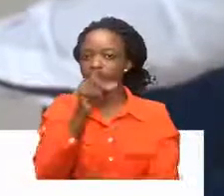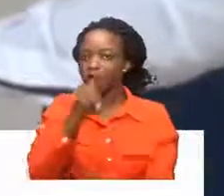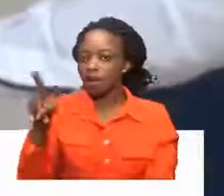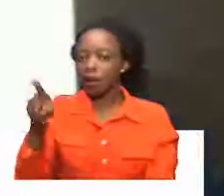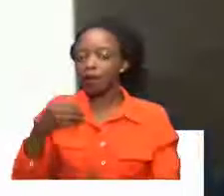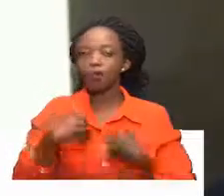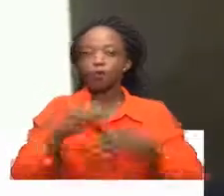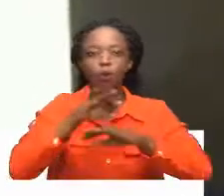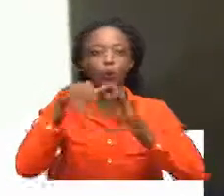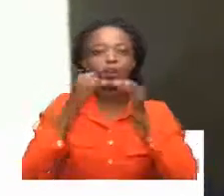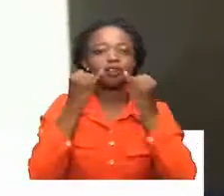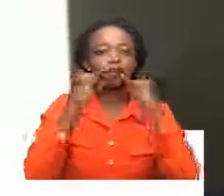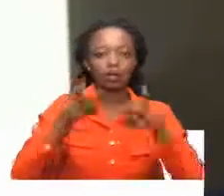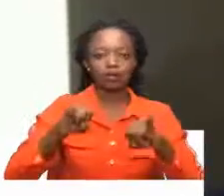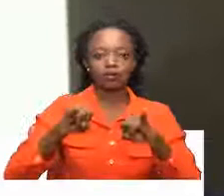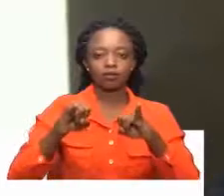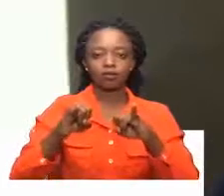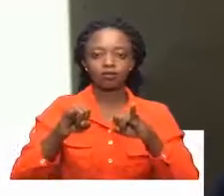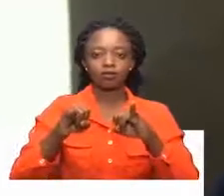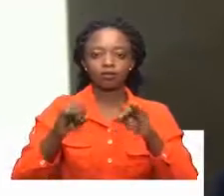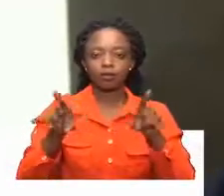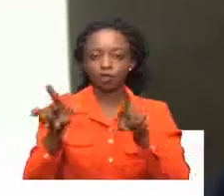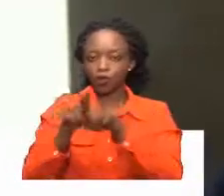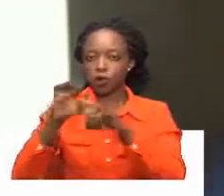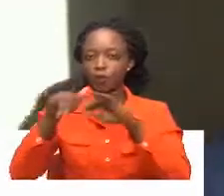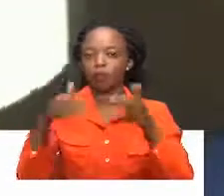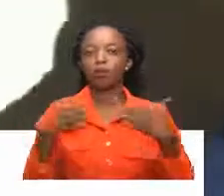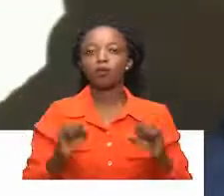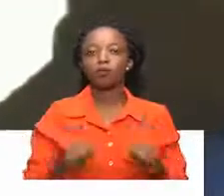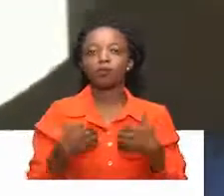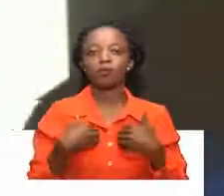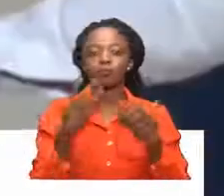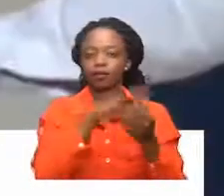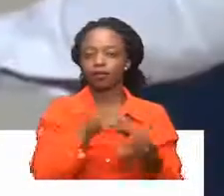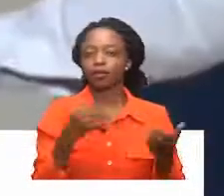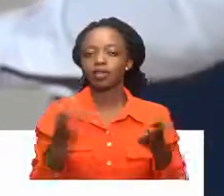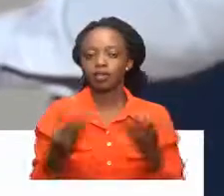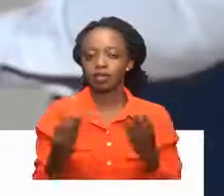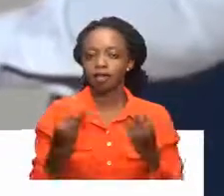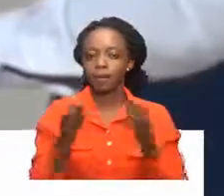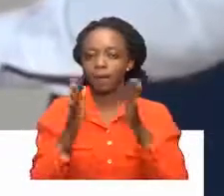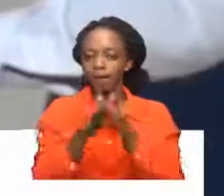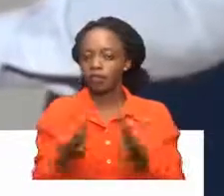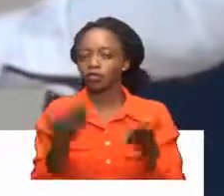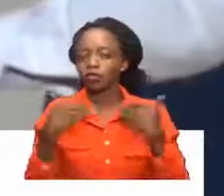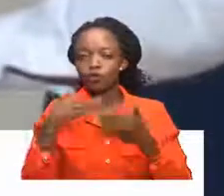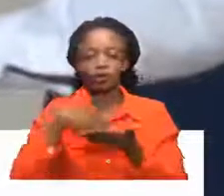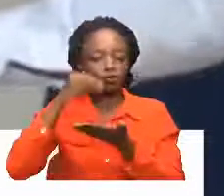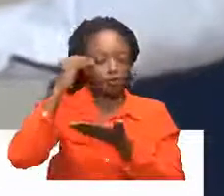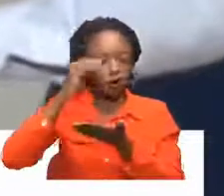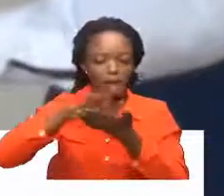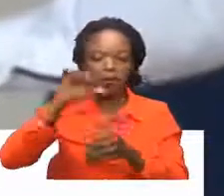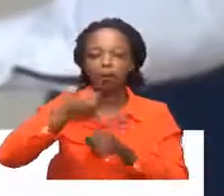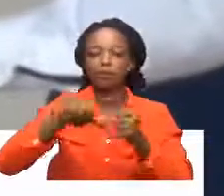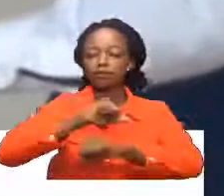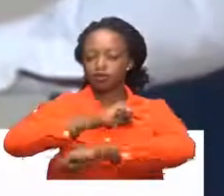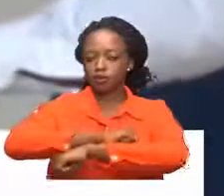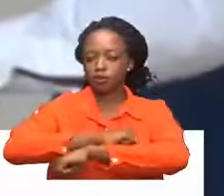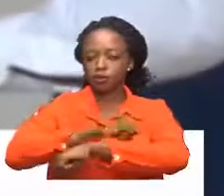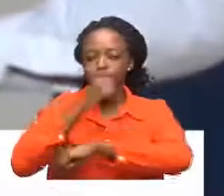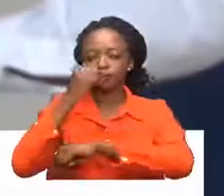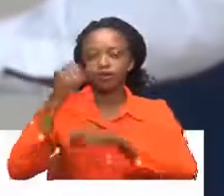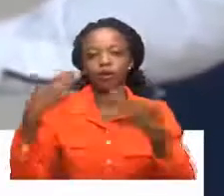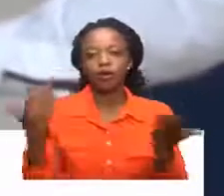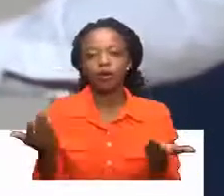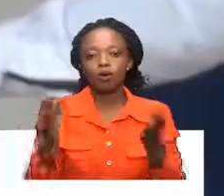the information containing that's on the website and makes it easier for anyone who wants to know more about the school, know more about